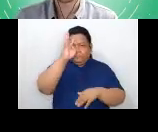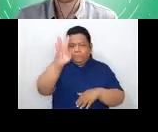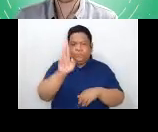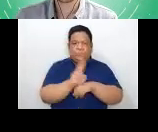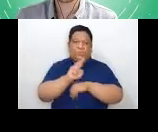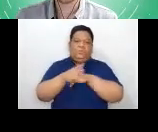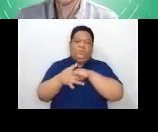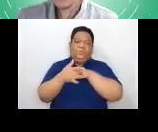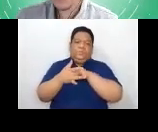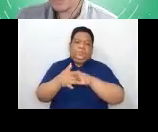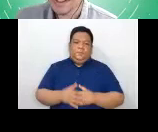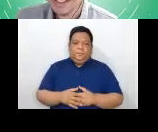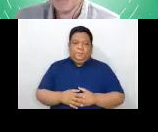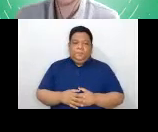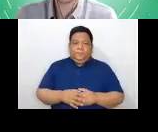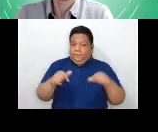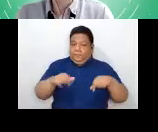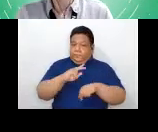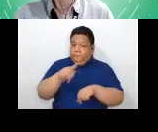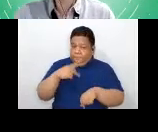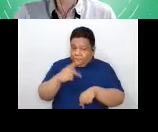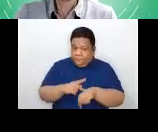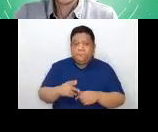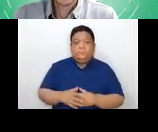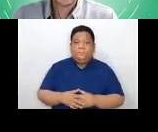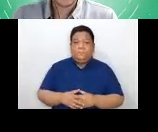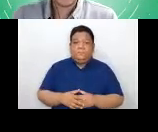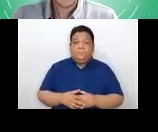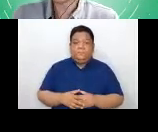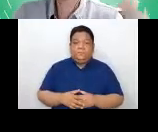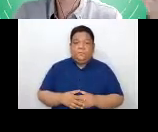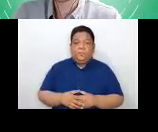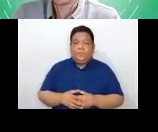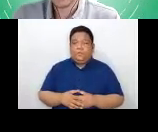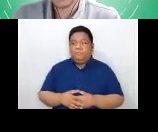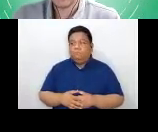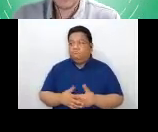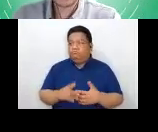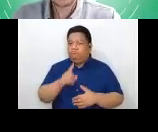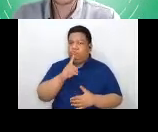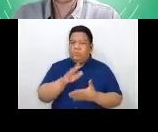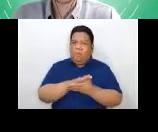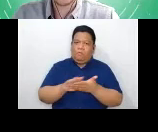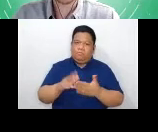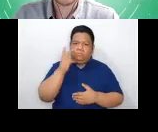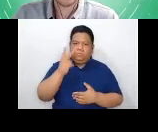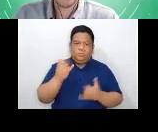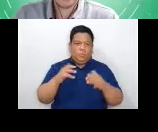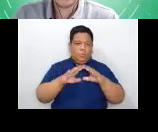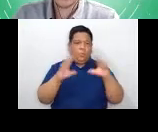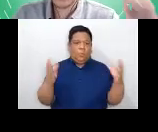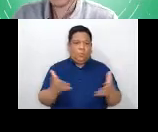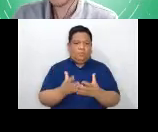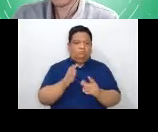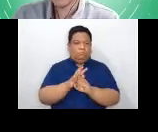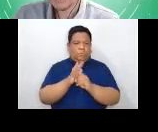technology. Even in the Philippines. It's just cool to see this global trend happening and then seeing